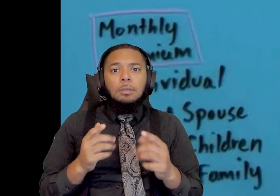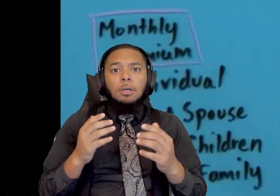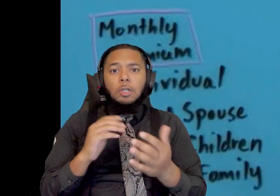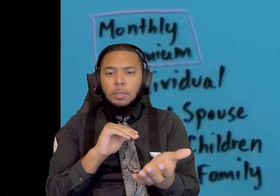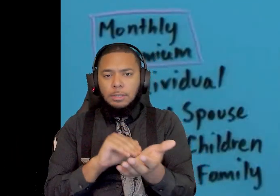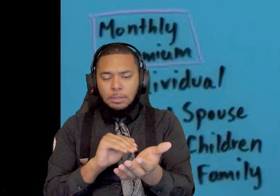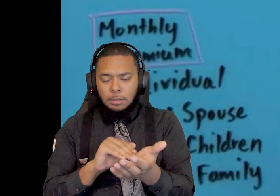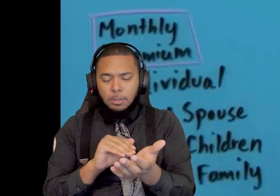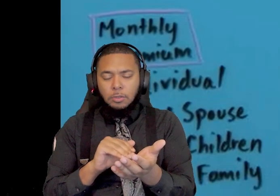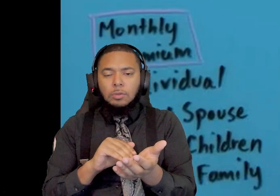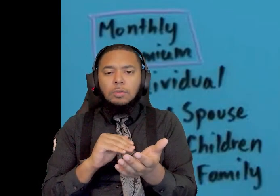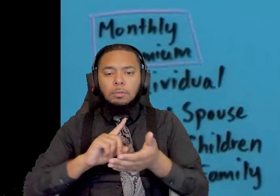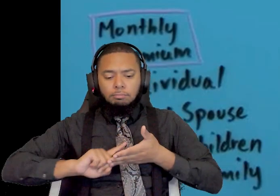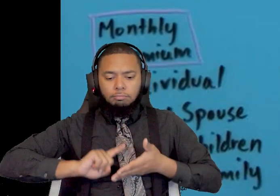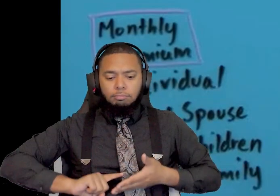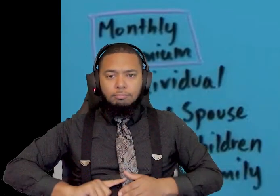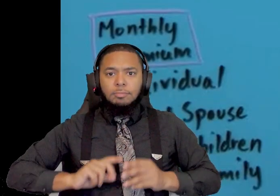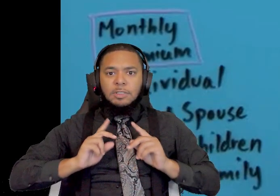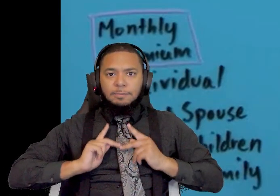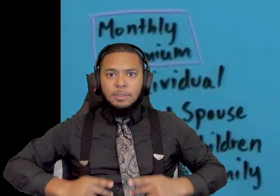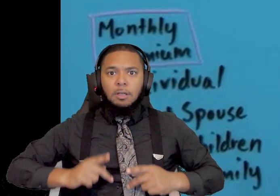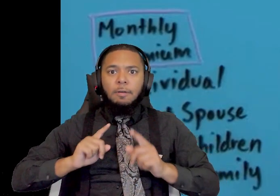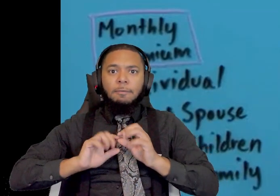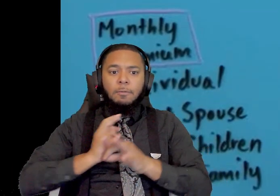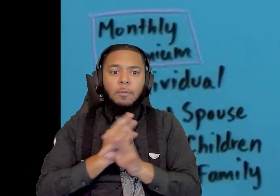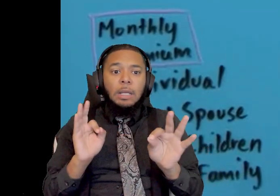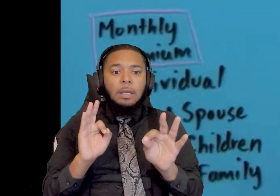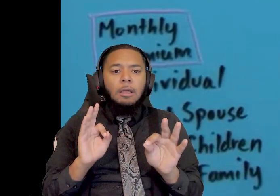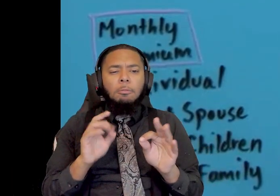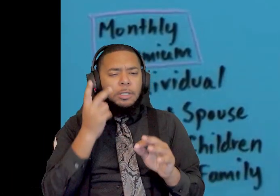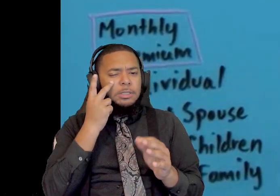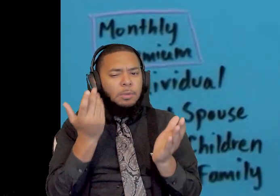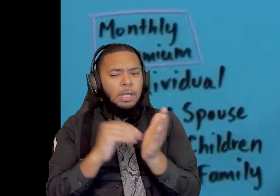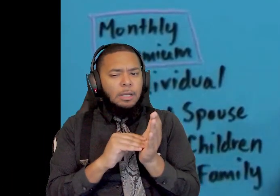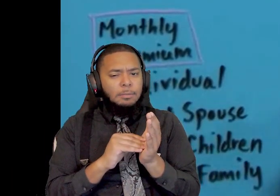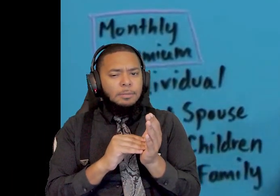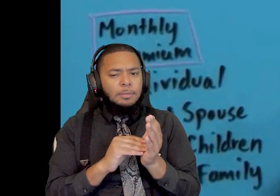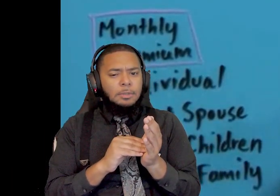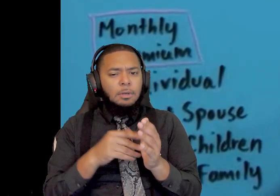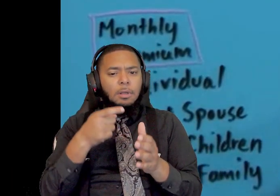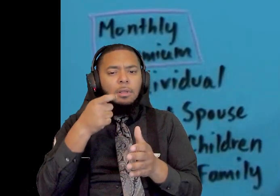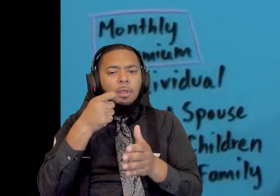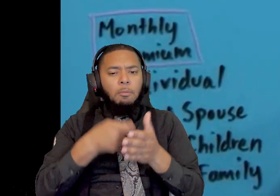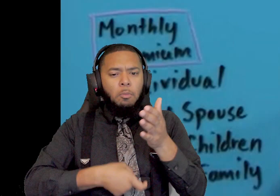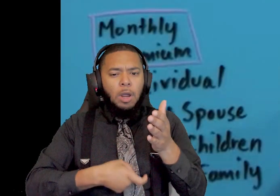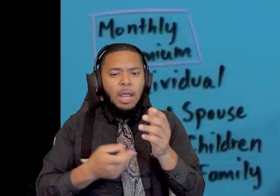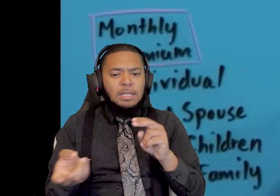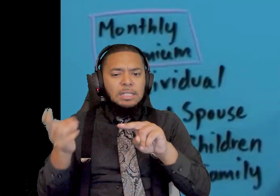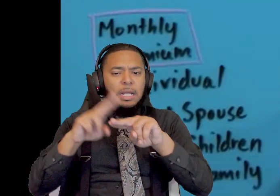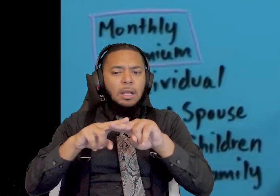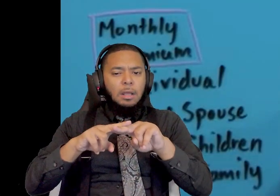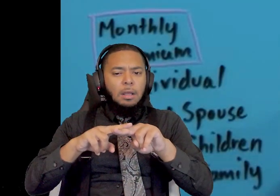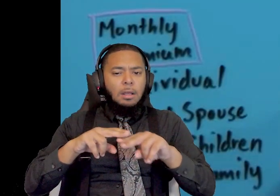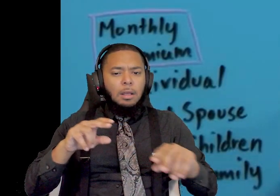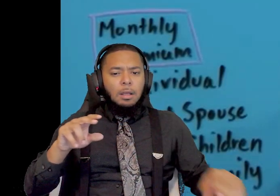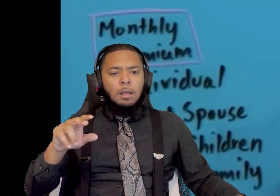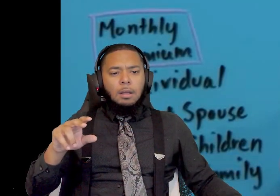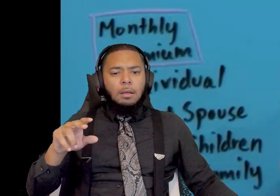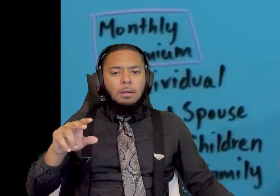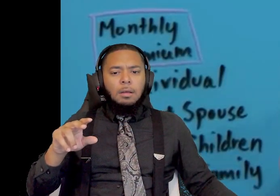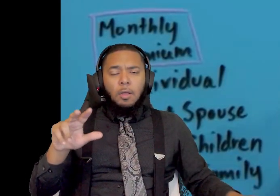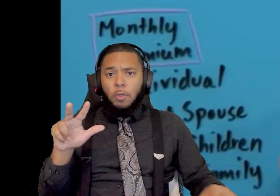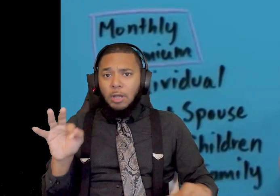just like in the other plan but look what happens the price increases from thirty nine dollars under high